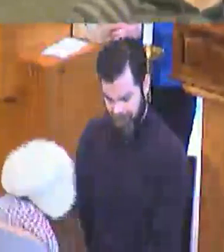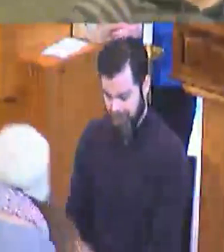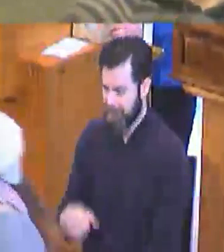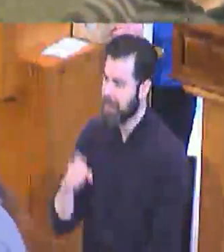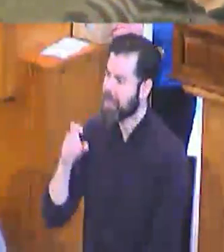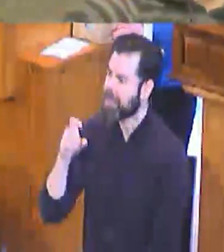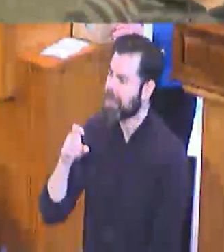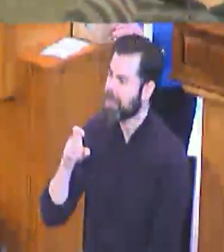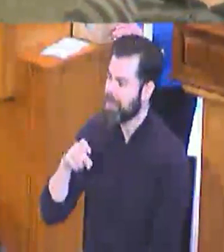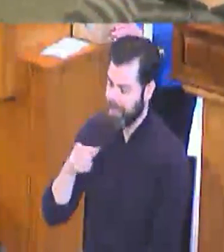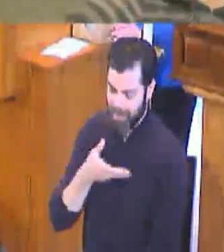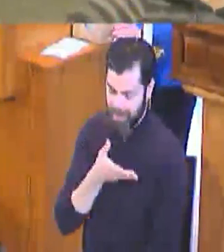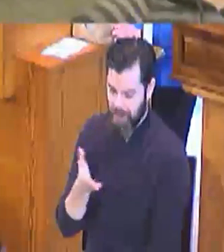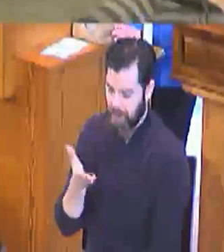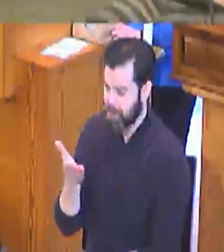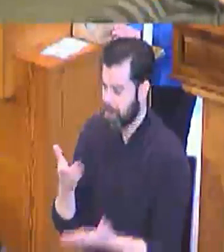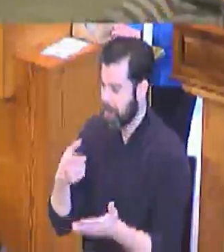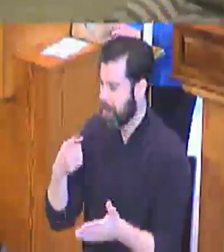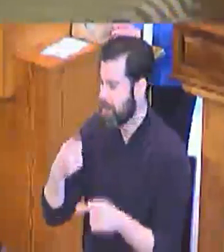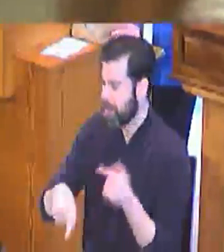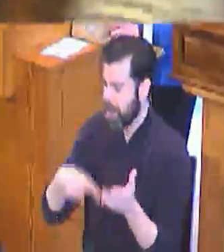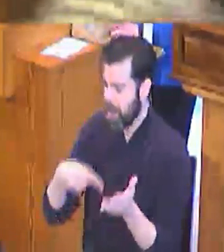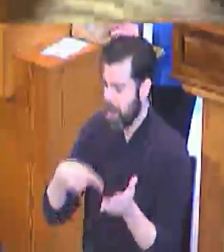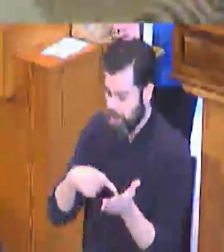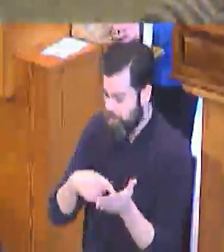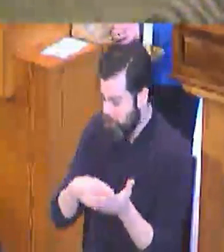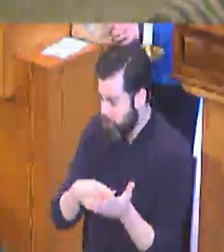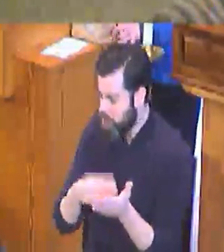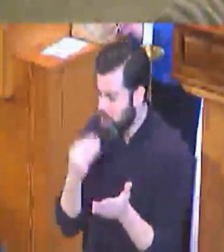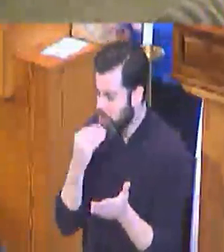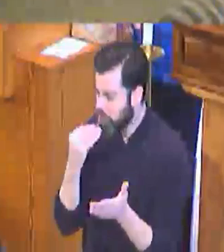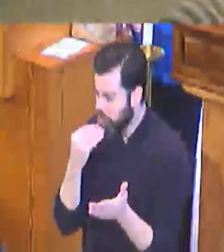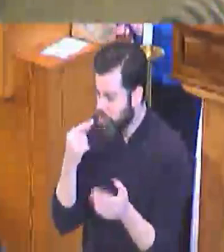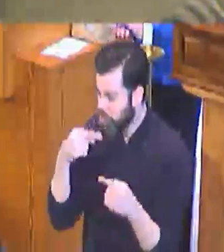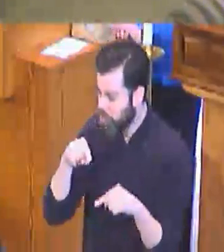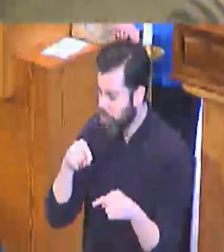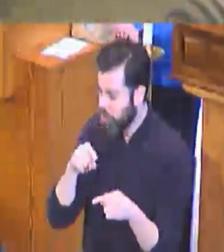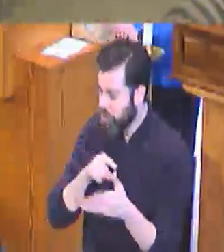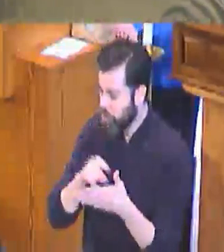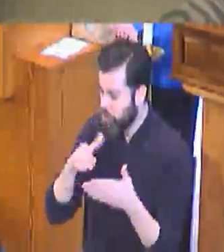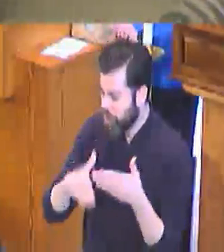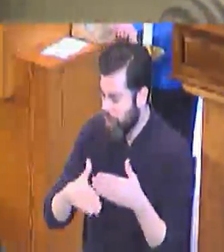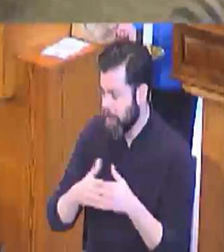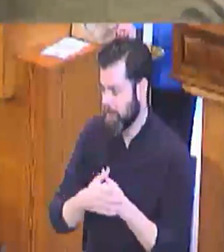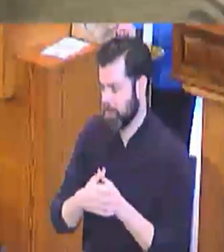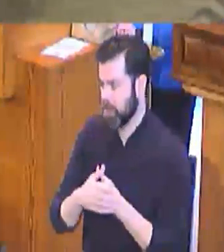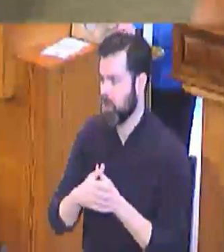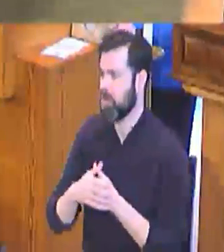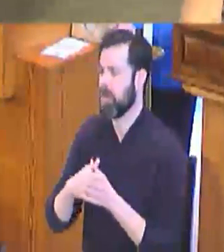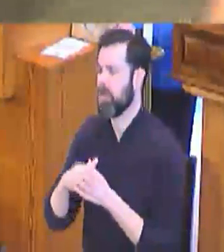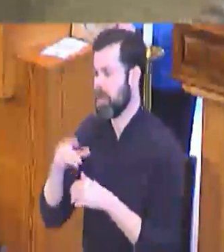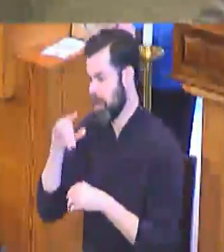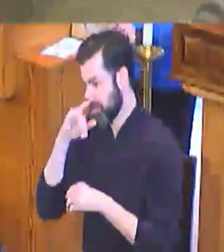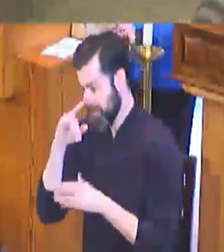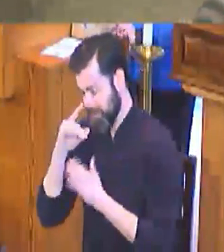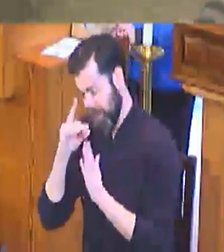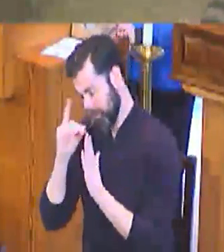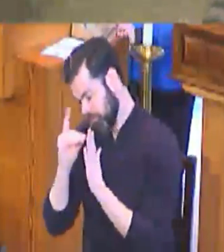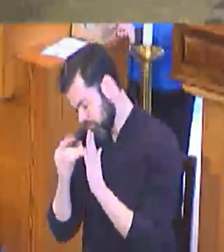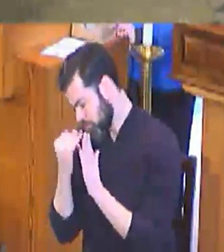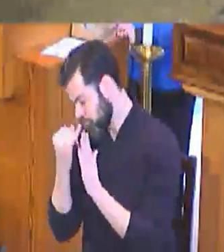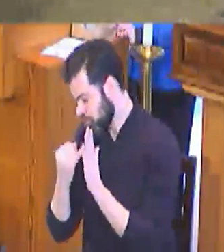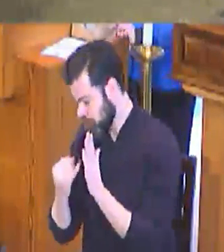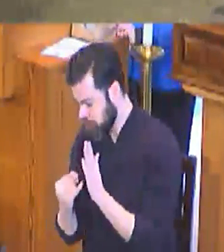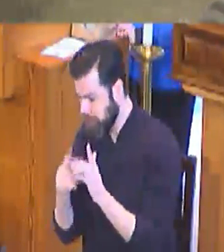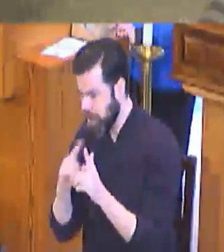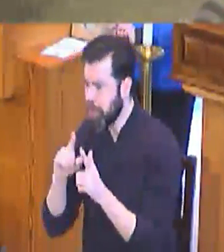there who may not be able to afford stuff over the weekend. So basically, what we did was, after they decorated, they went into the